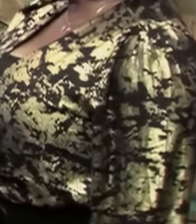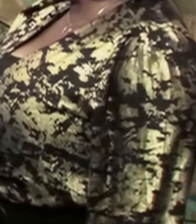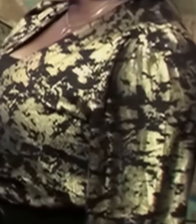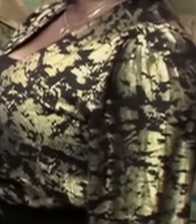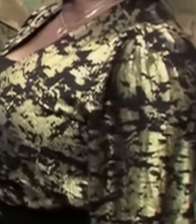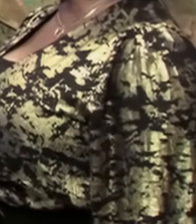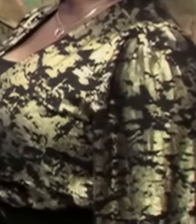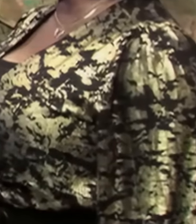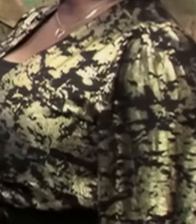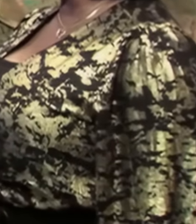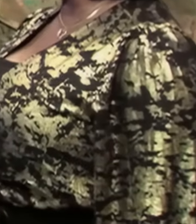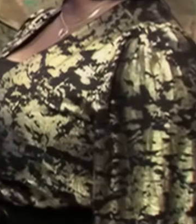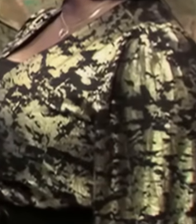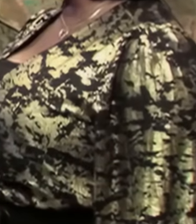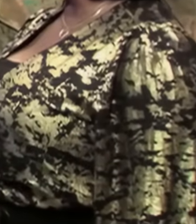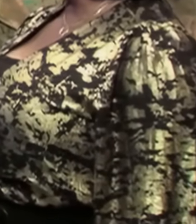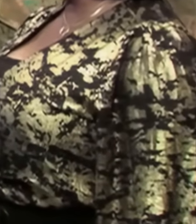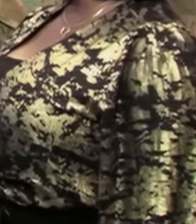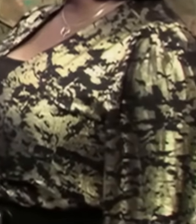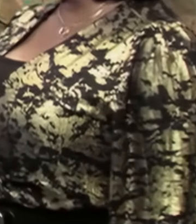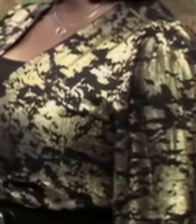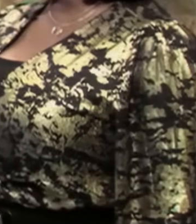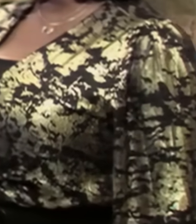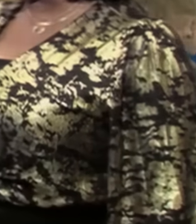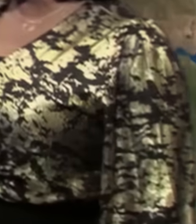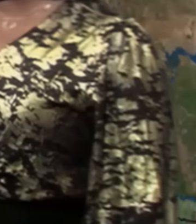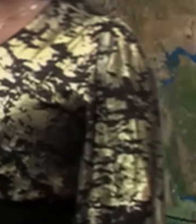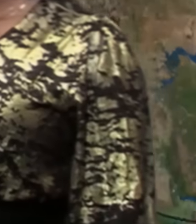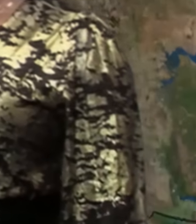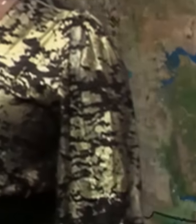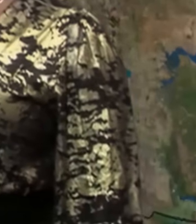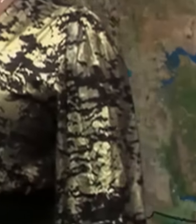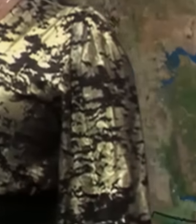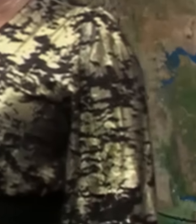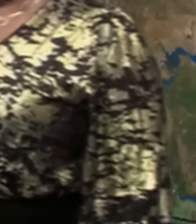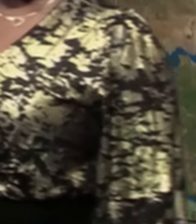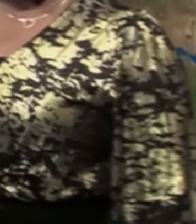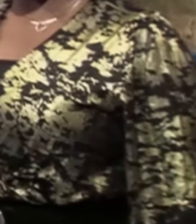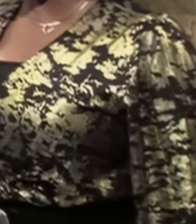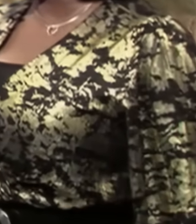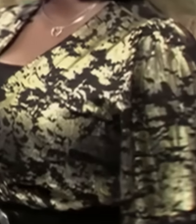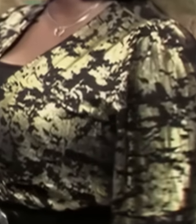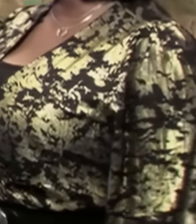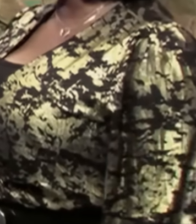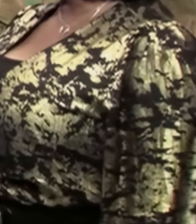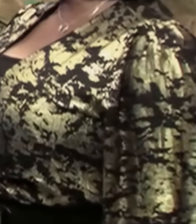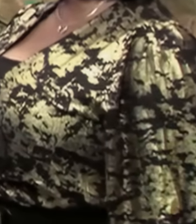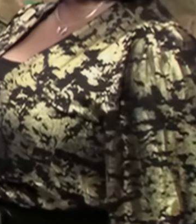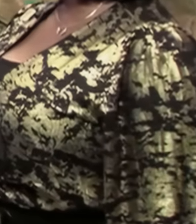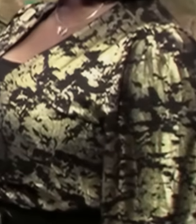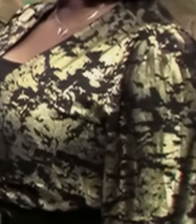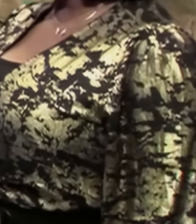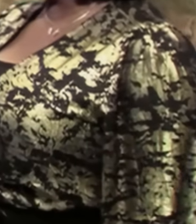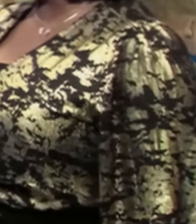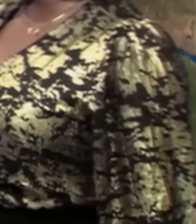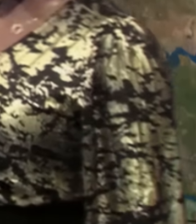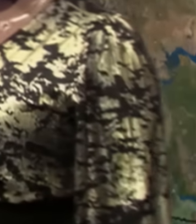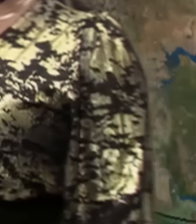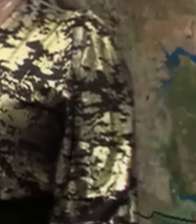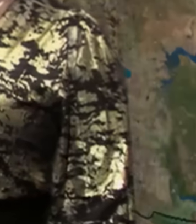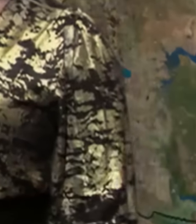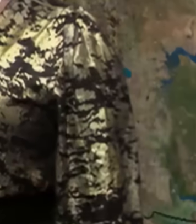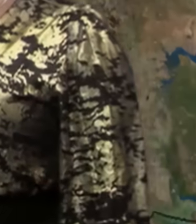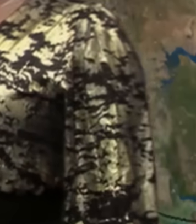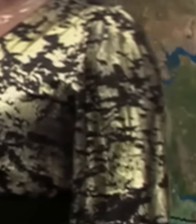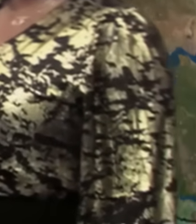province godimo Mašhišing 20 seswai go tla be go tšwele letšatši lebelela Malahleng le Secunda ka 27 letšatši le tlebe le ka maru ope go tla